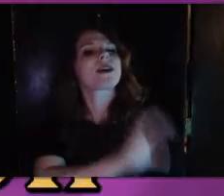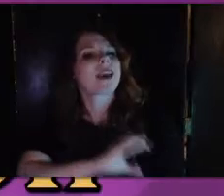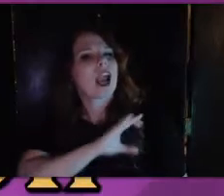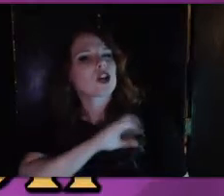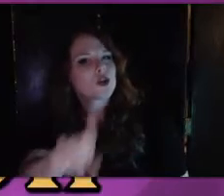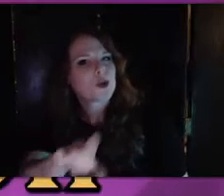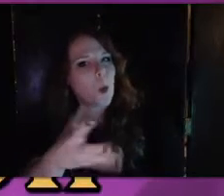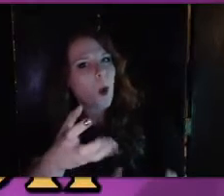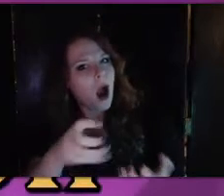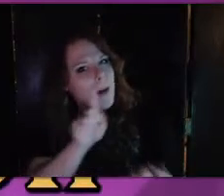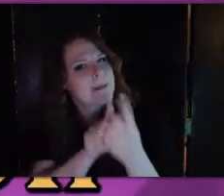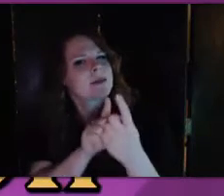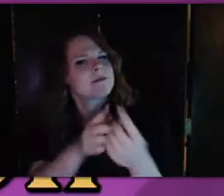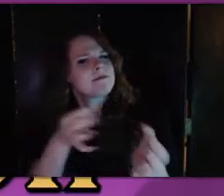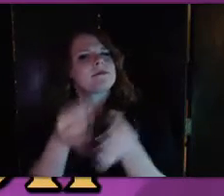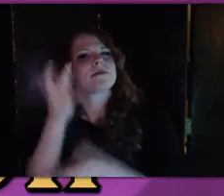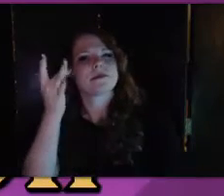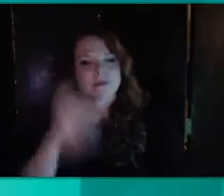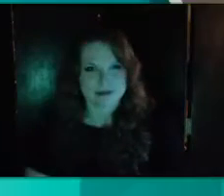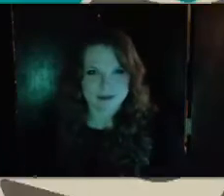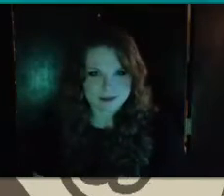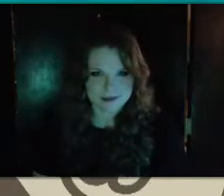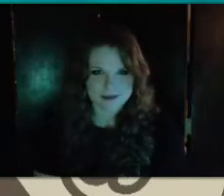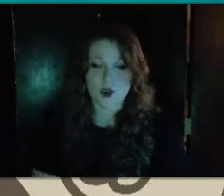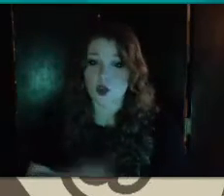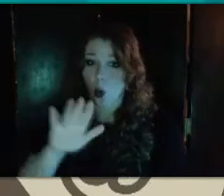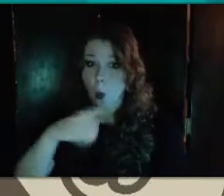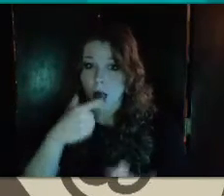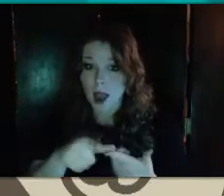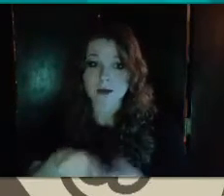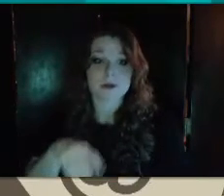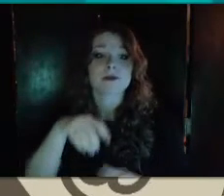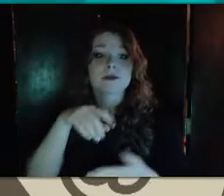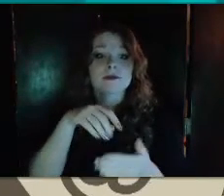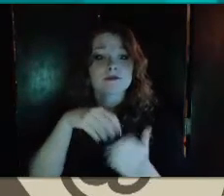would you like to meet, and tell us why. Send your letters to us at